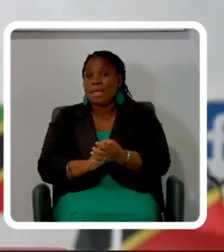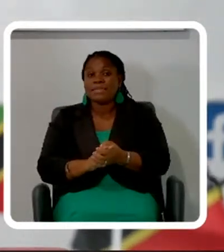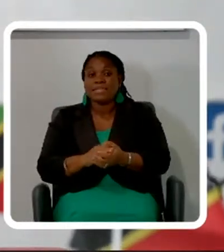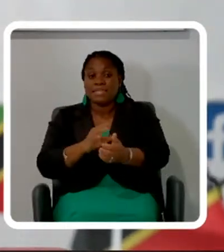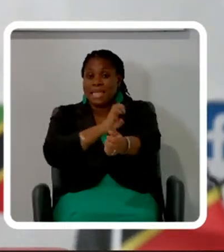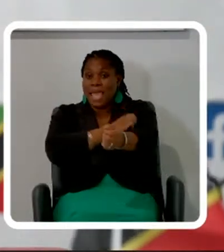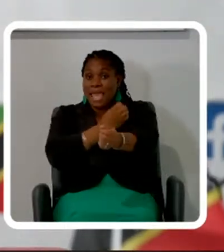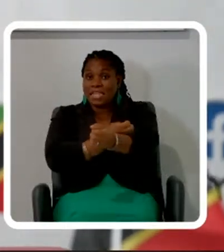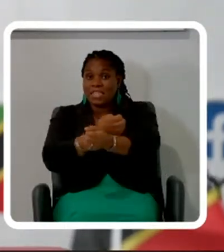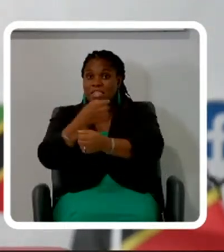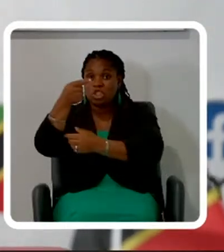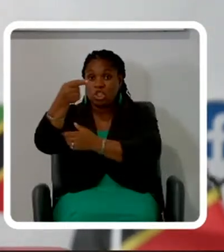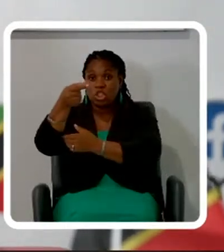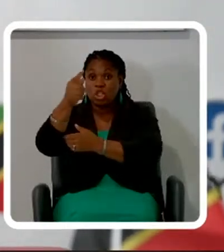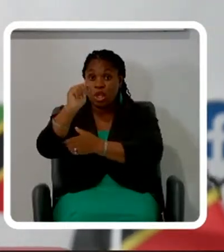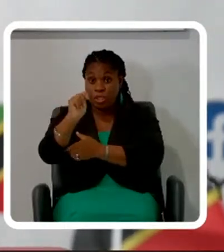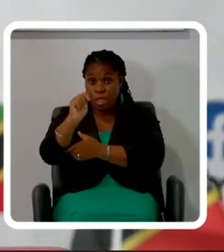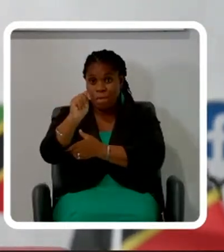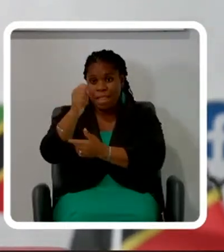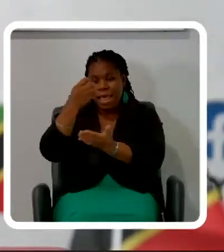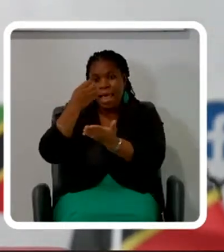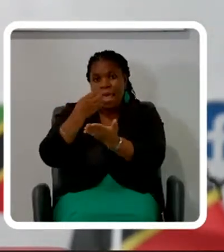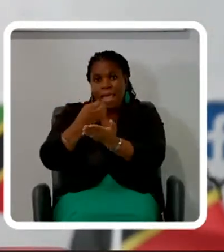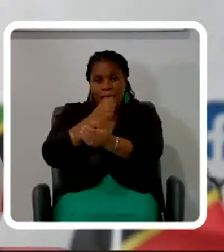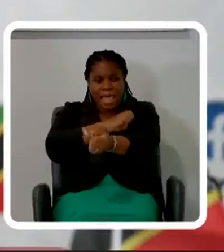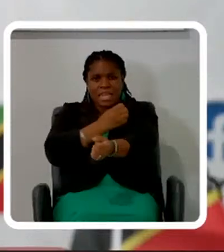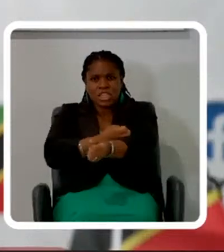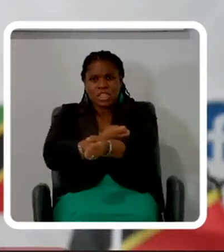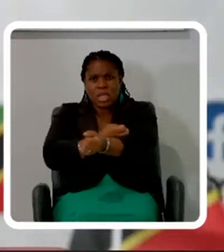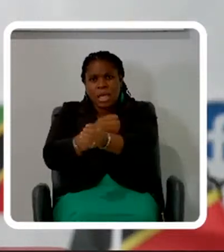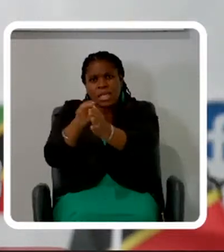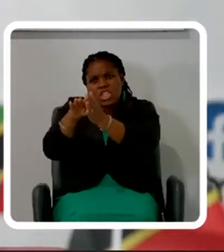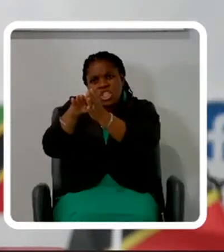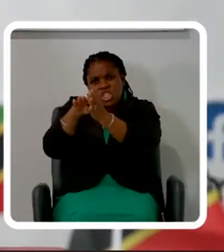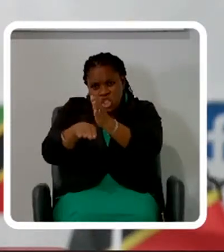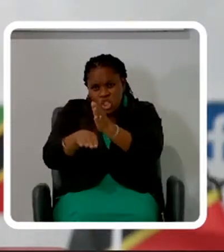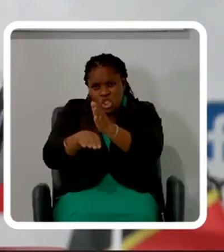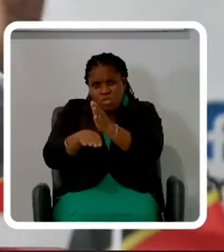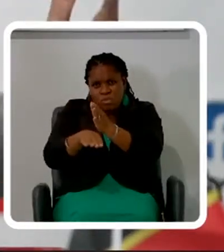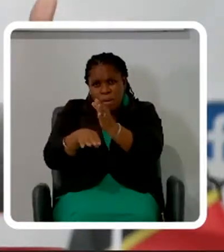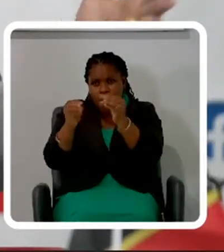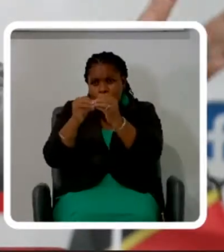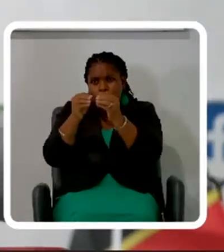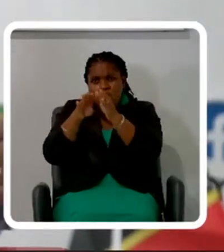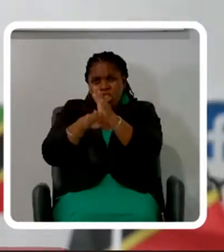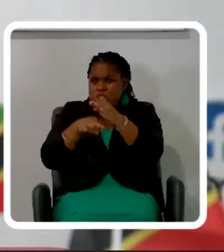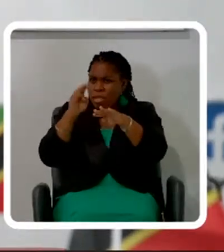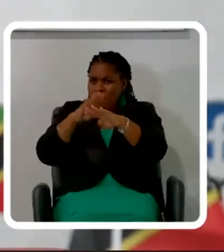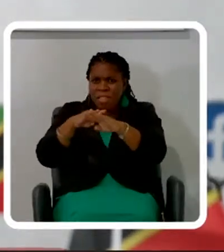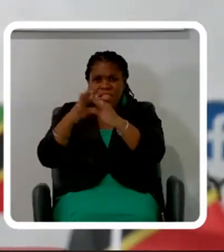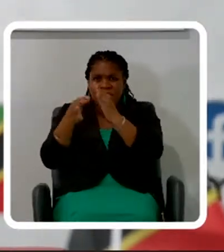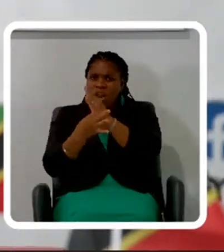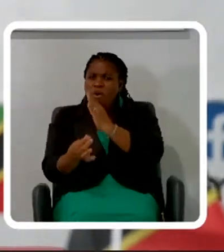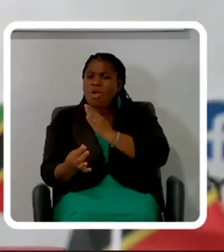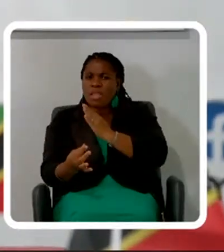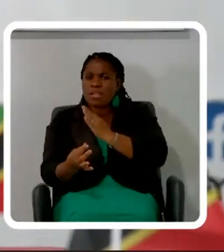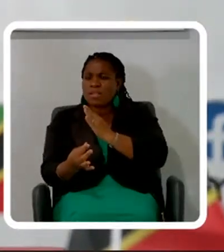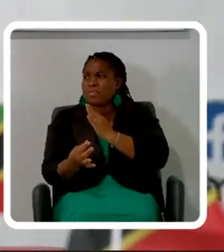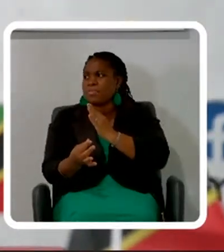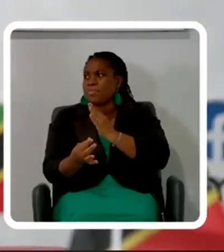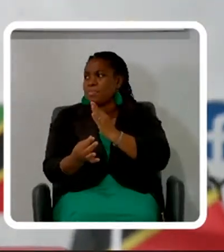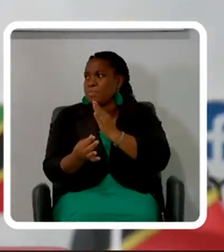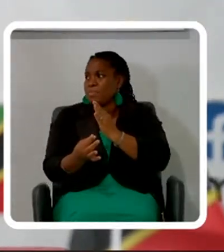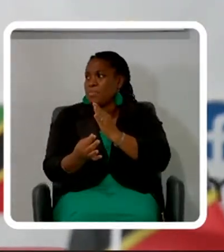cheaper. Very much cheaper. So it means, therefore, it creates fiscal space to do anything else. For us,